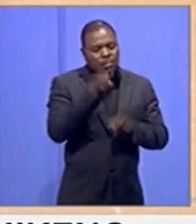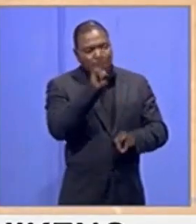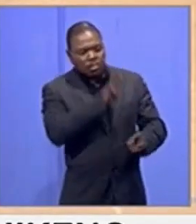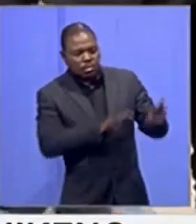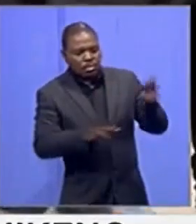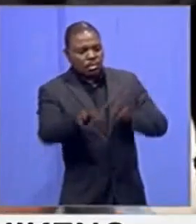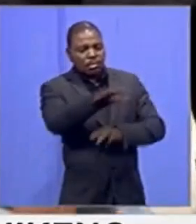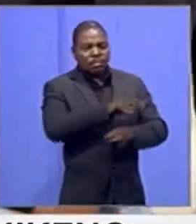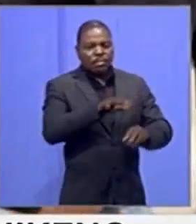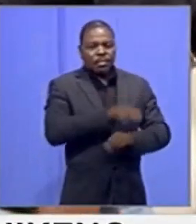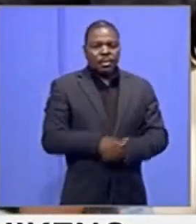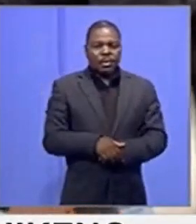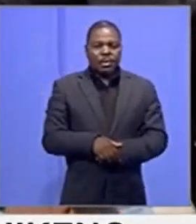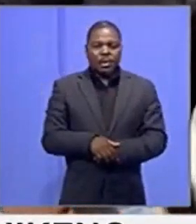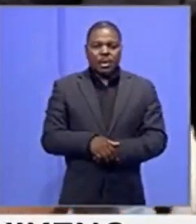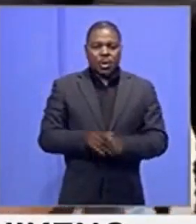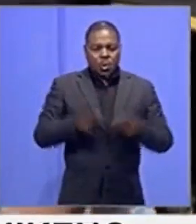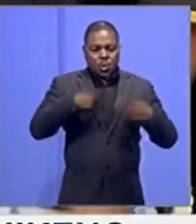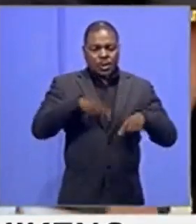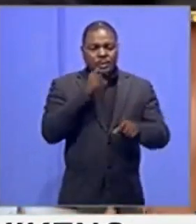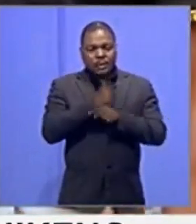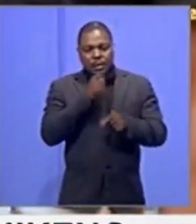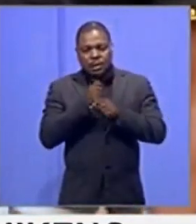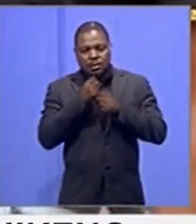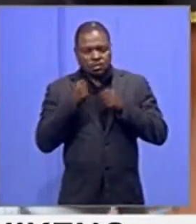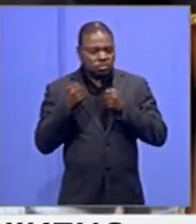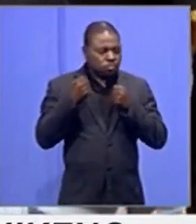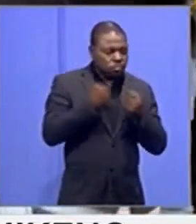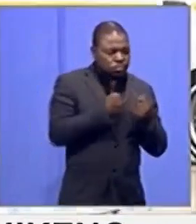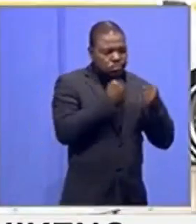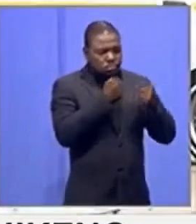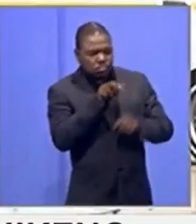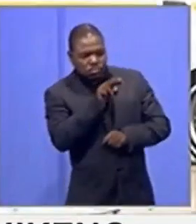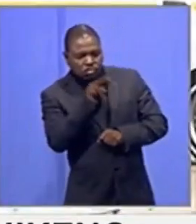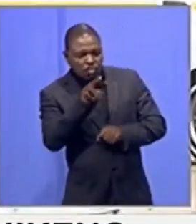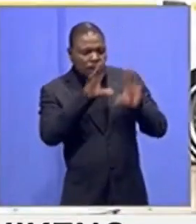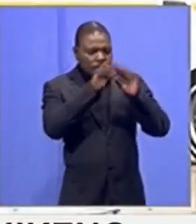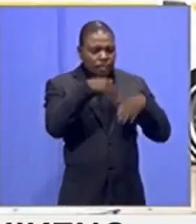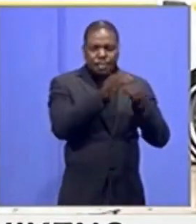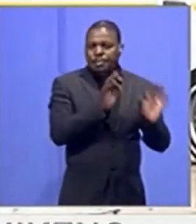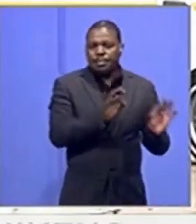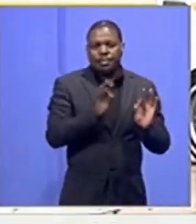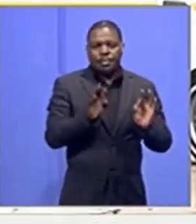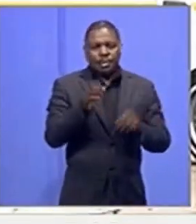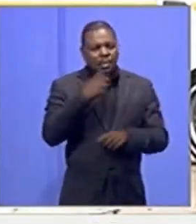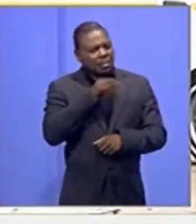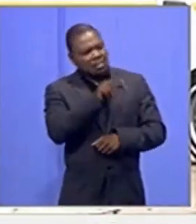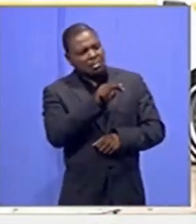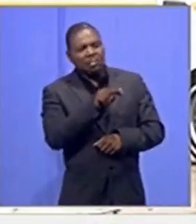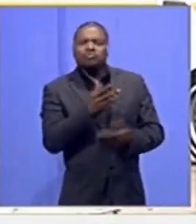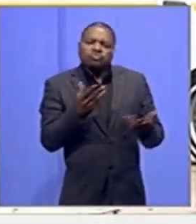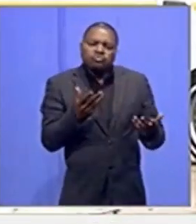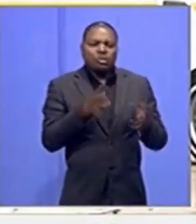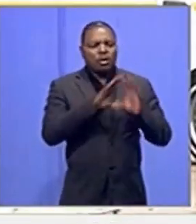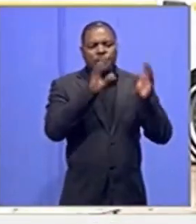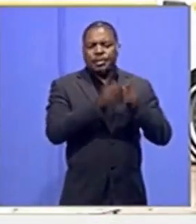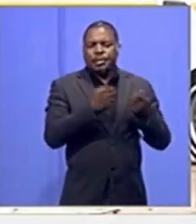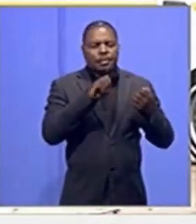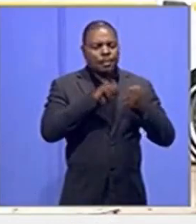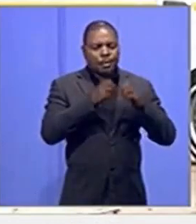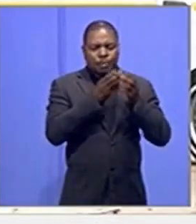leihlo. Re ile ra tswa ka di-taxi ga lo monitora re shebe gore na dintho di tsamaya hantle but re thotse le gore ha dintho ha hona nix